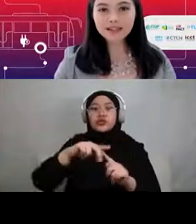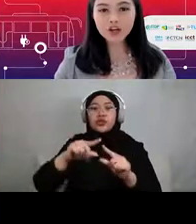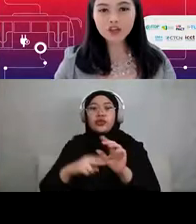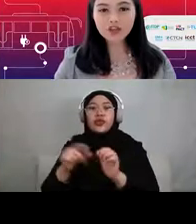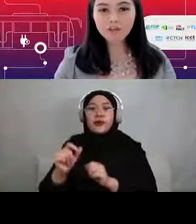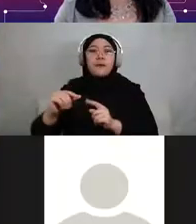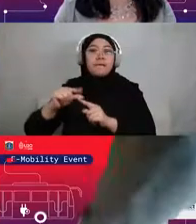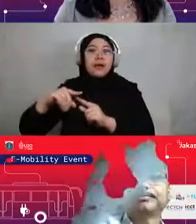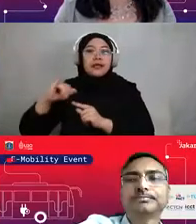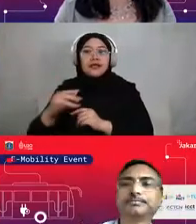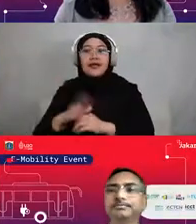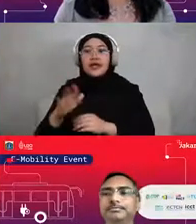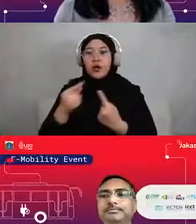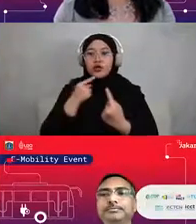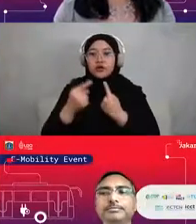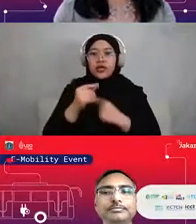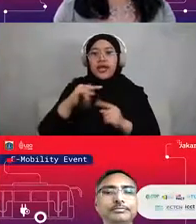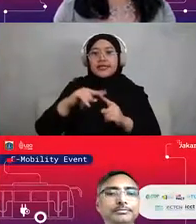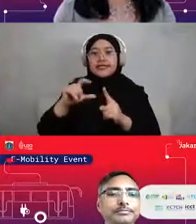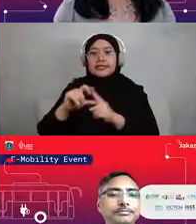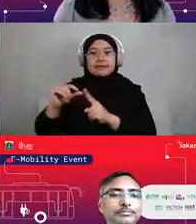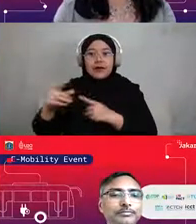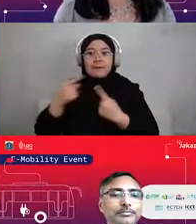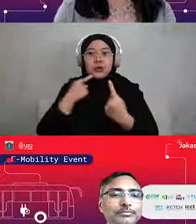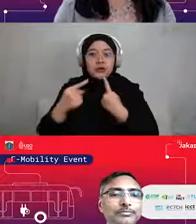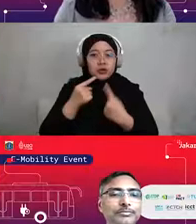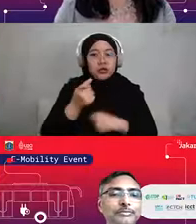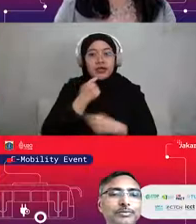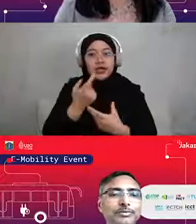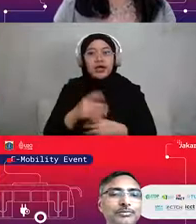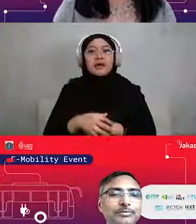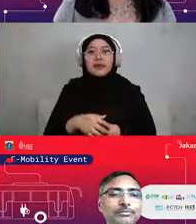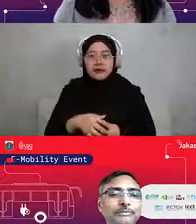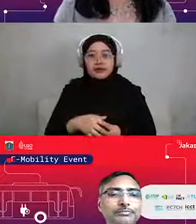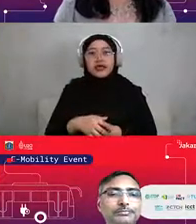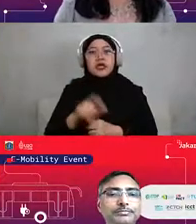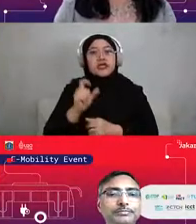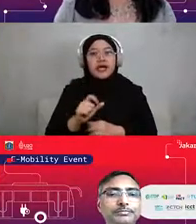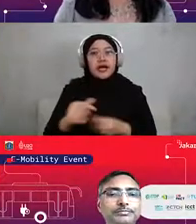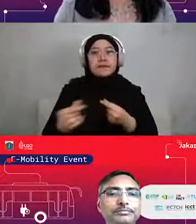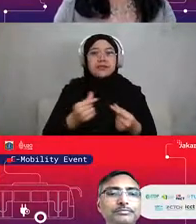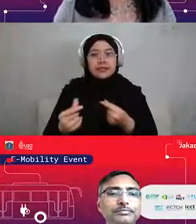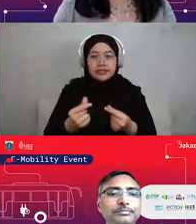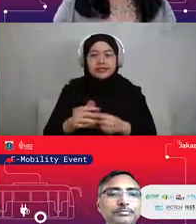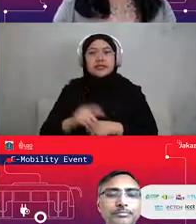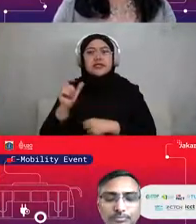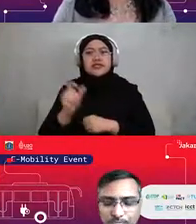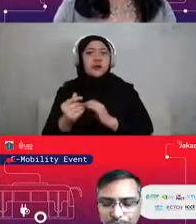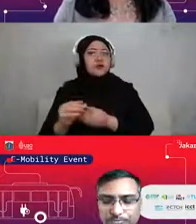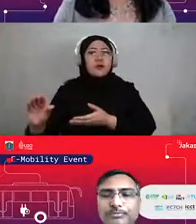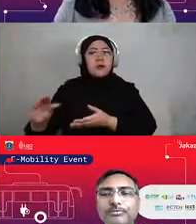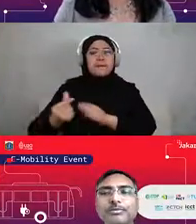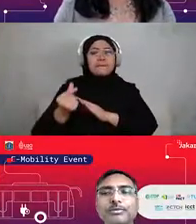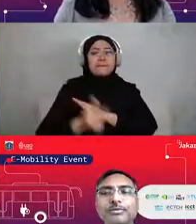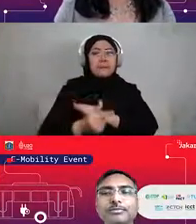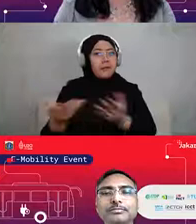presenting on the topic of global new business models and financing mechanism for e-bus procurement. And without further ado,